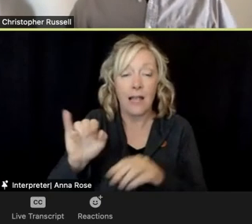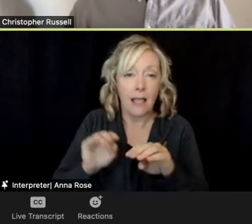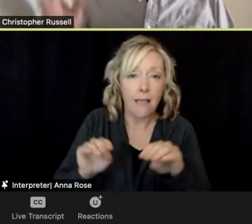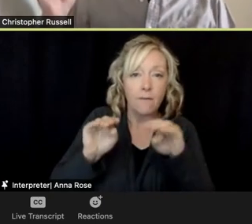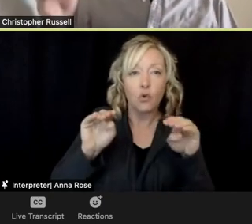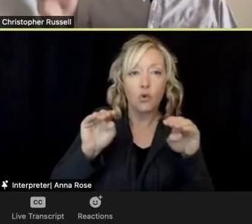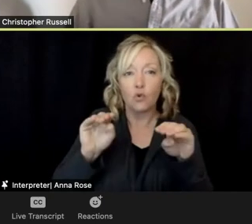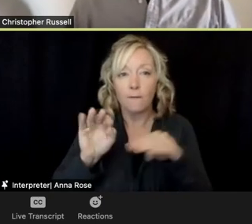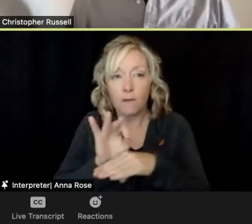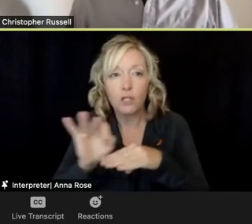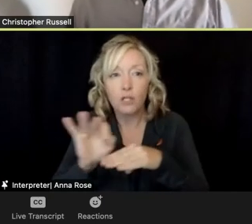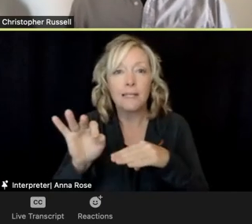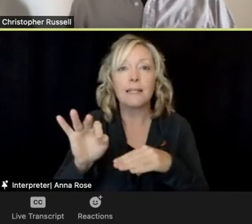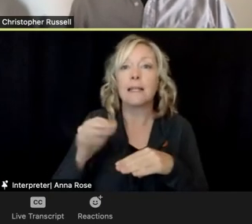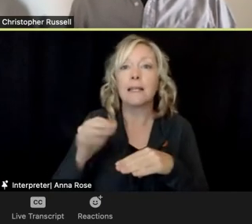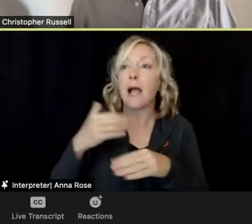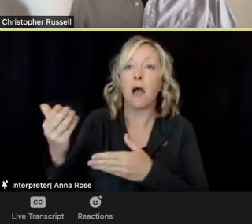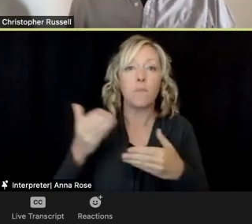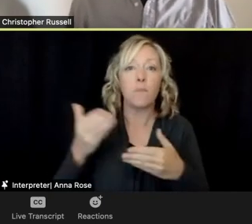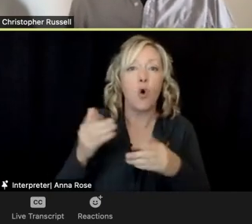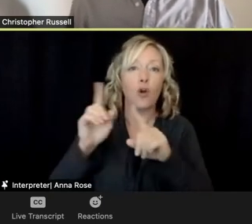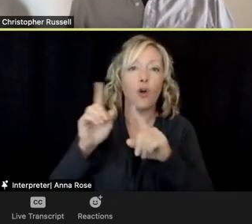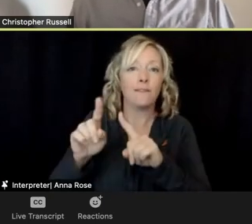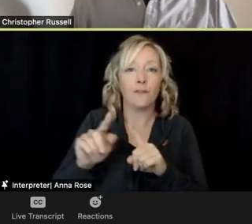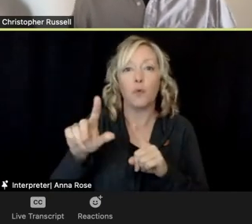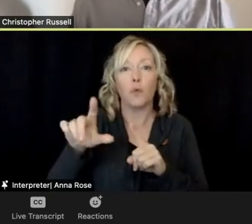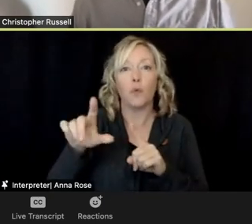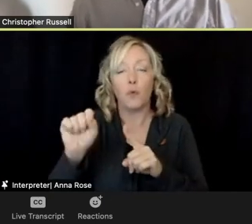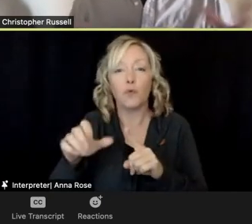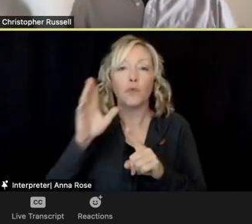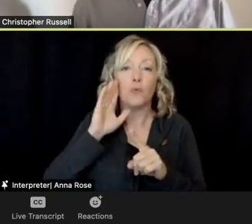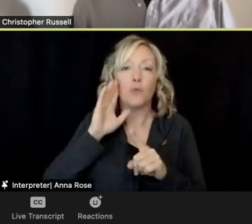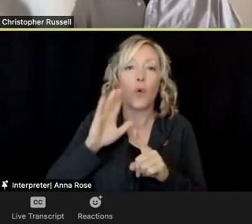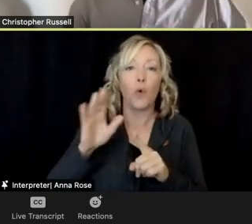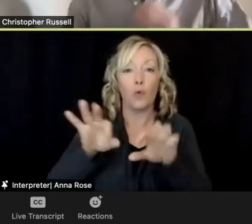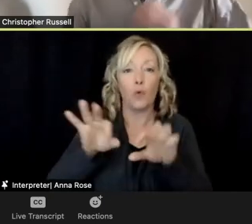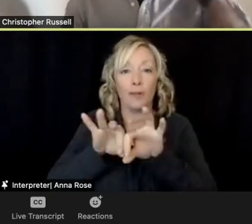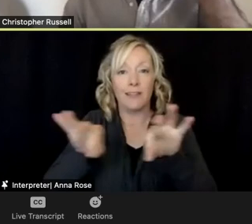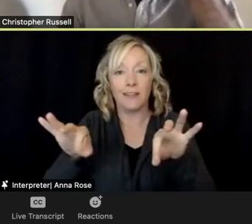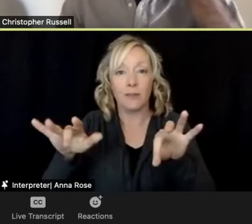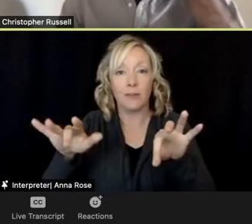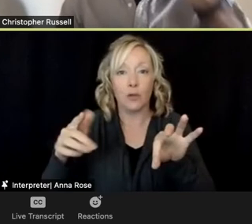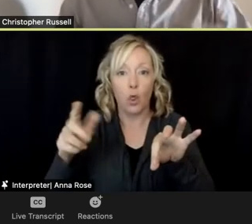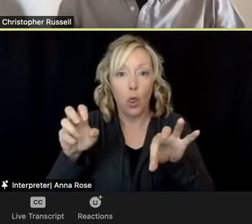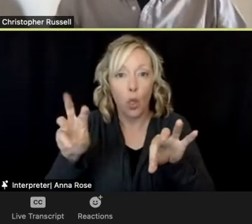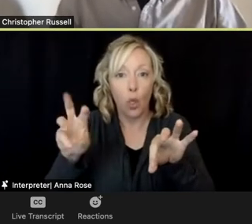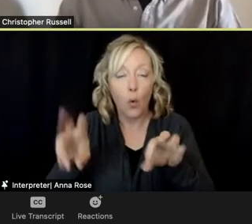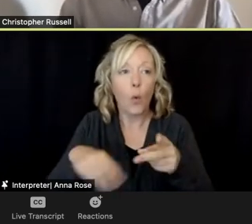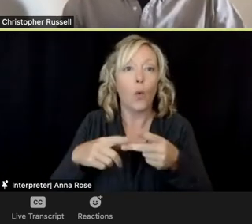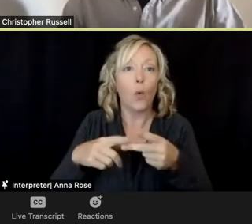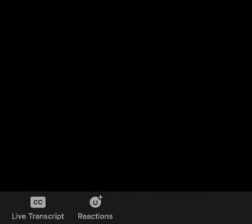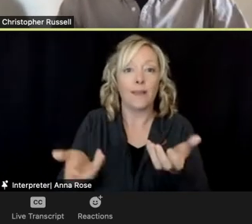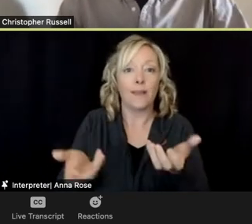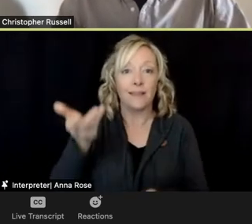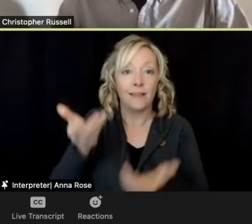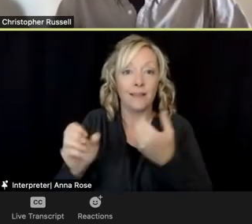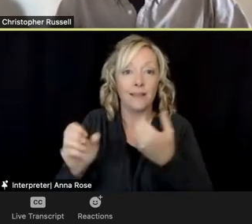and all of the glow sticks and the pom poms and the slinkies and the light up toys and everything. And I tried